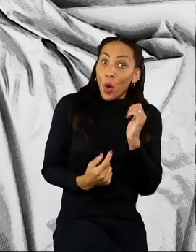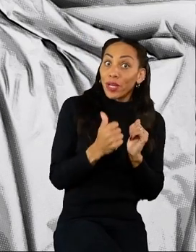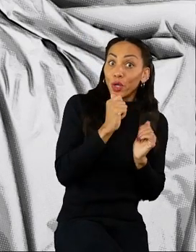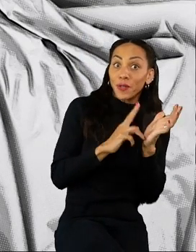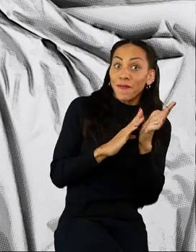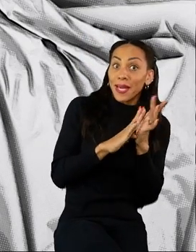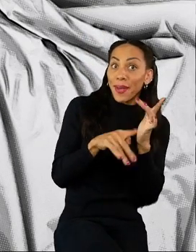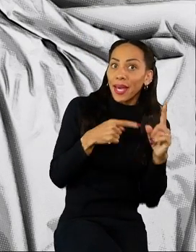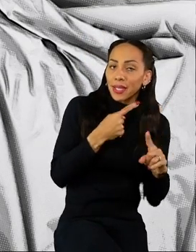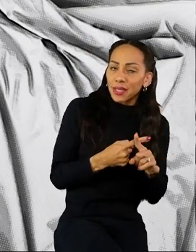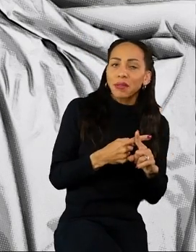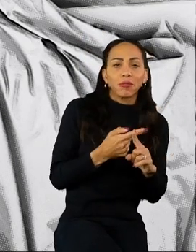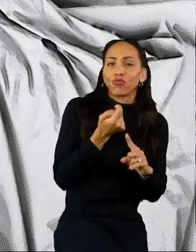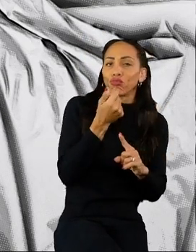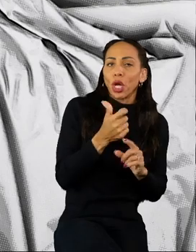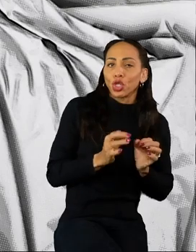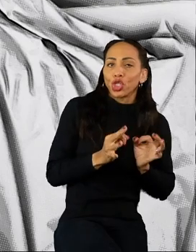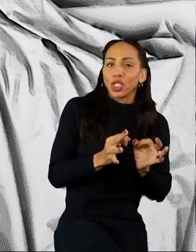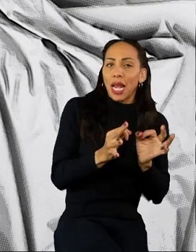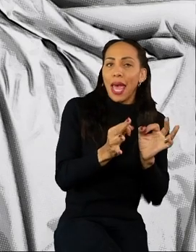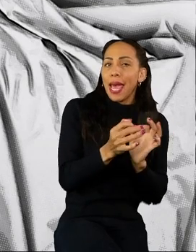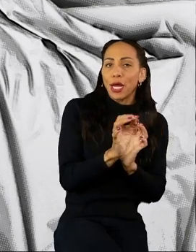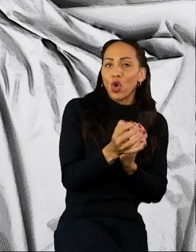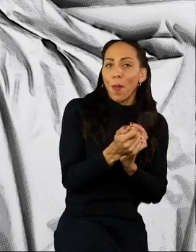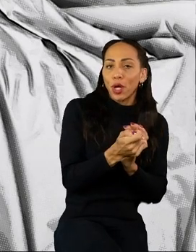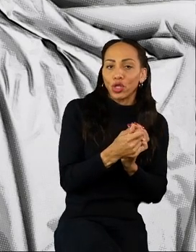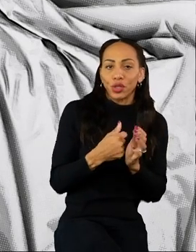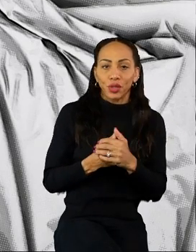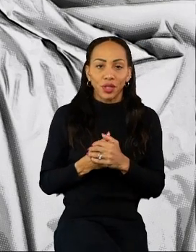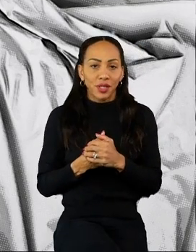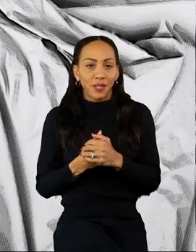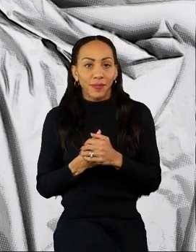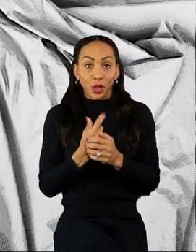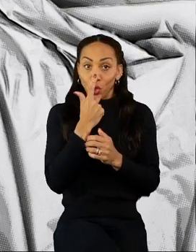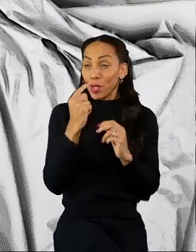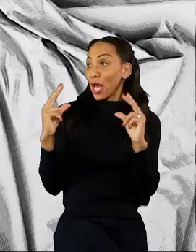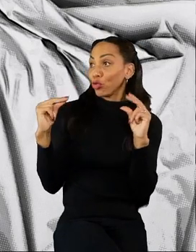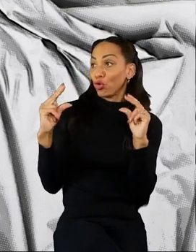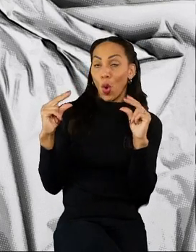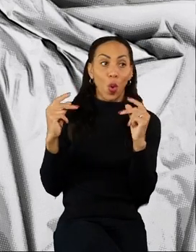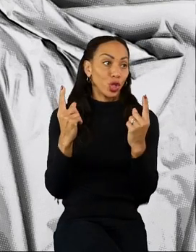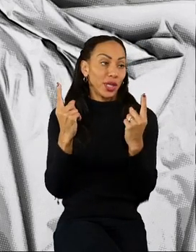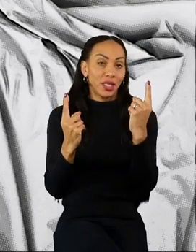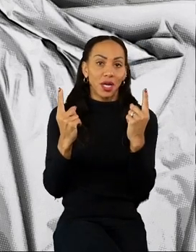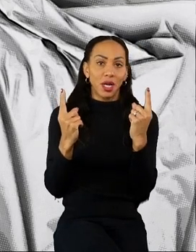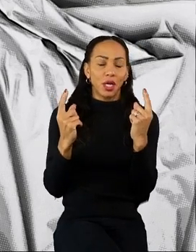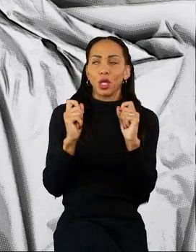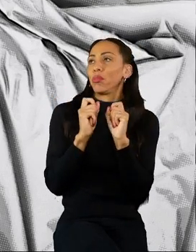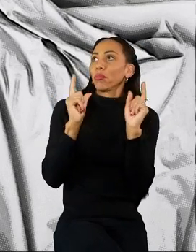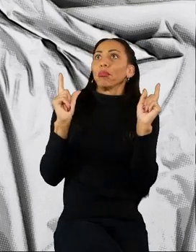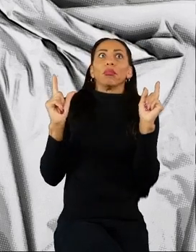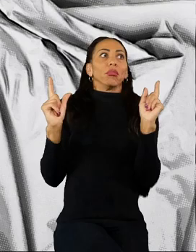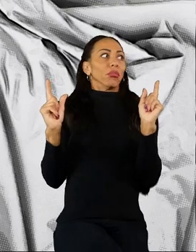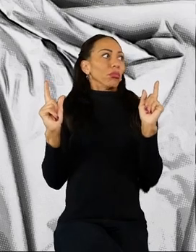the latency is very very very very little. So it's much faster, and you can talk. You can of course talk to each